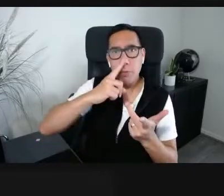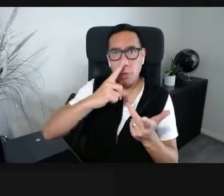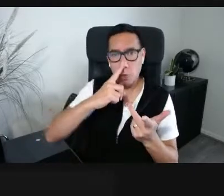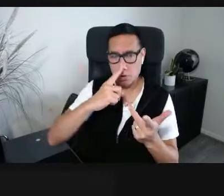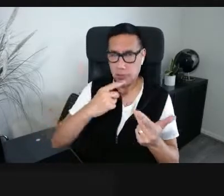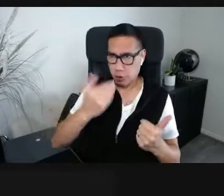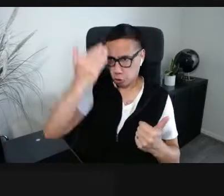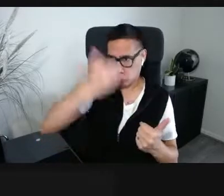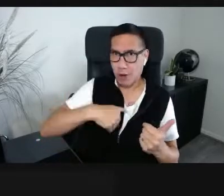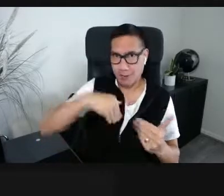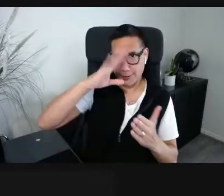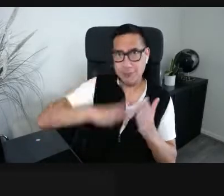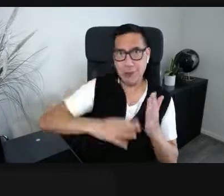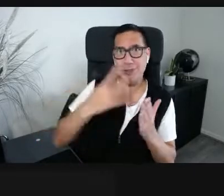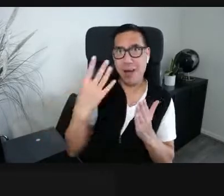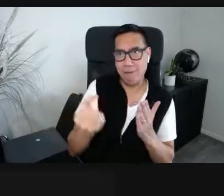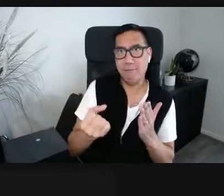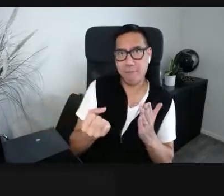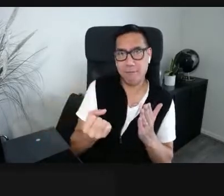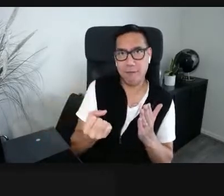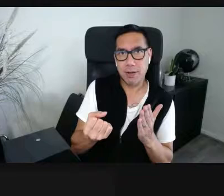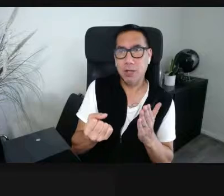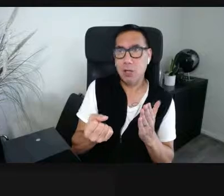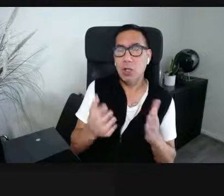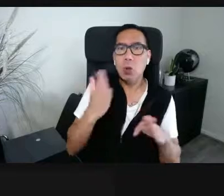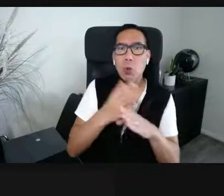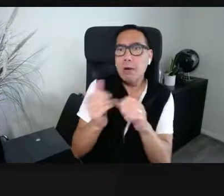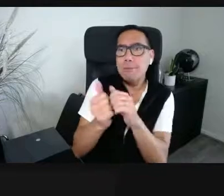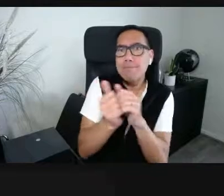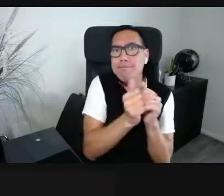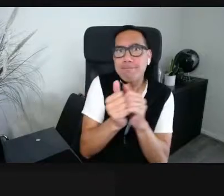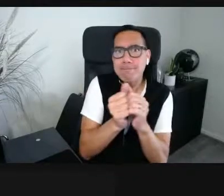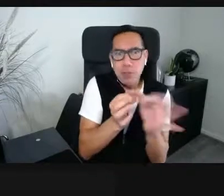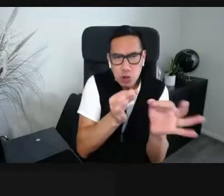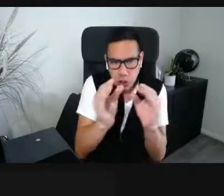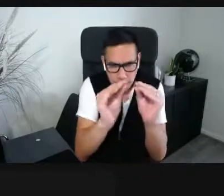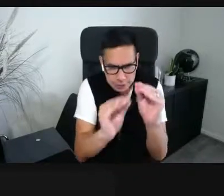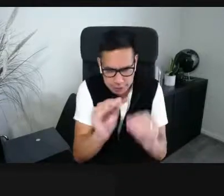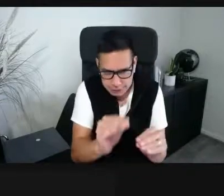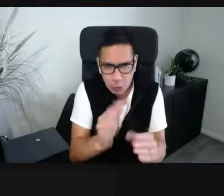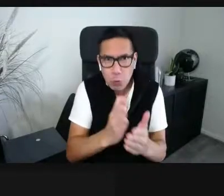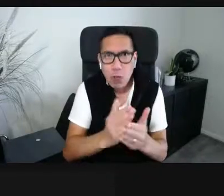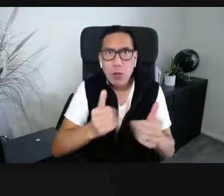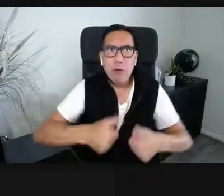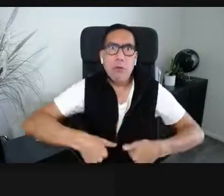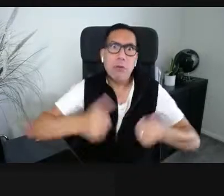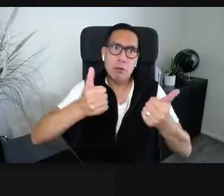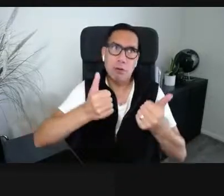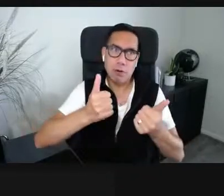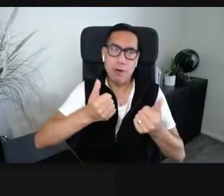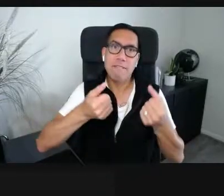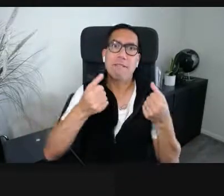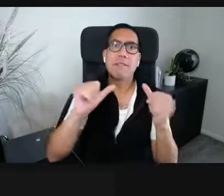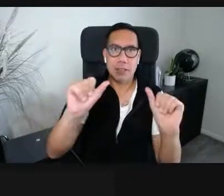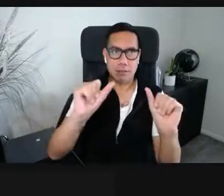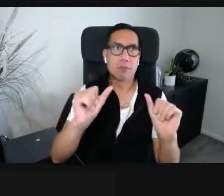to design together really effective ways of connecting with people all over the place in a convenient